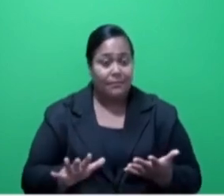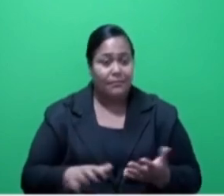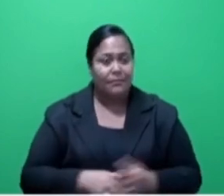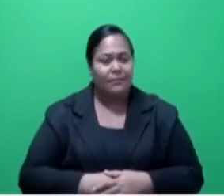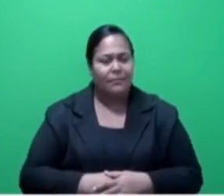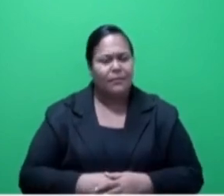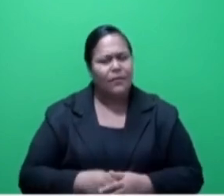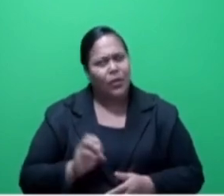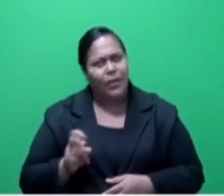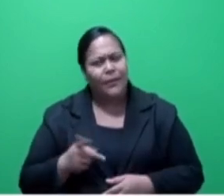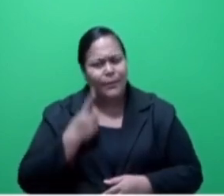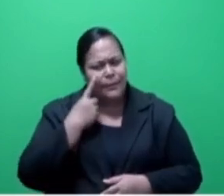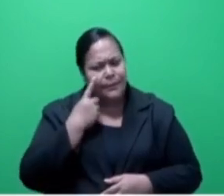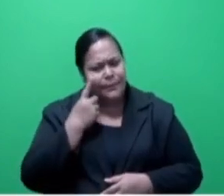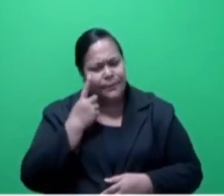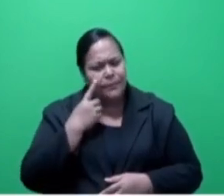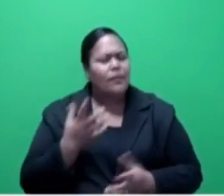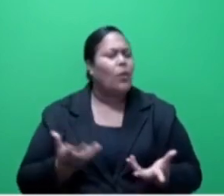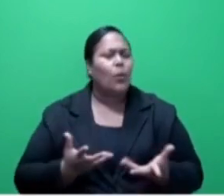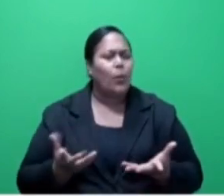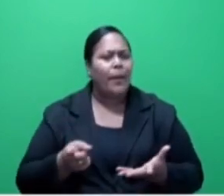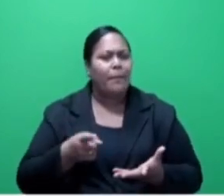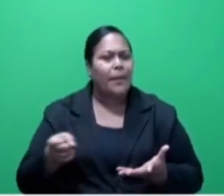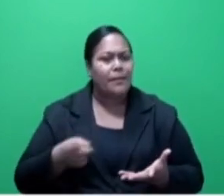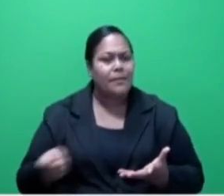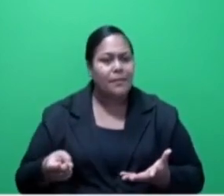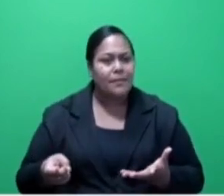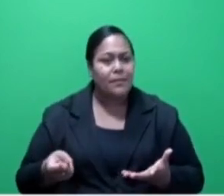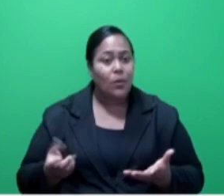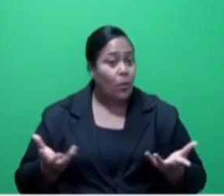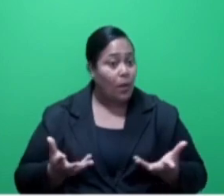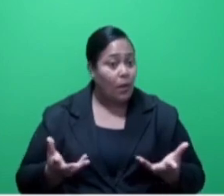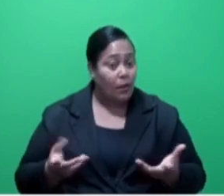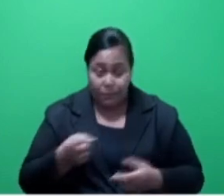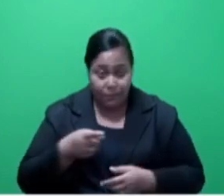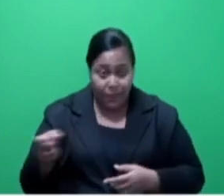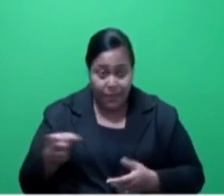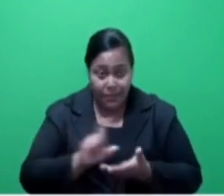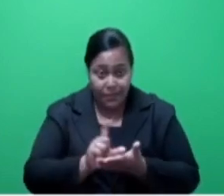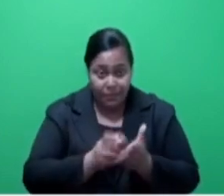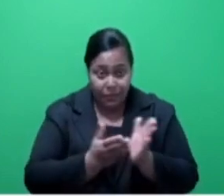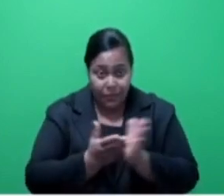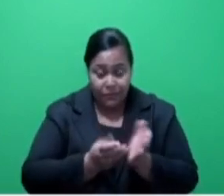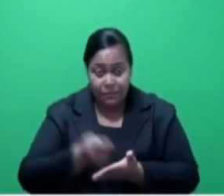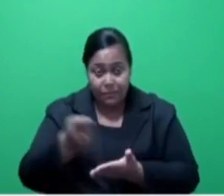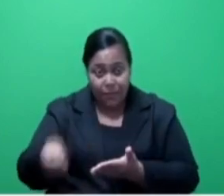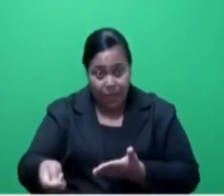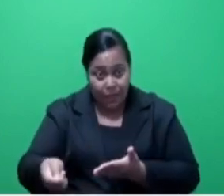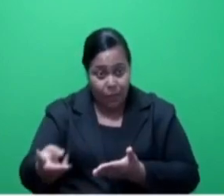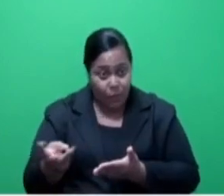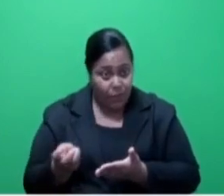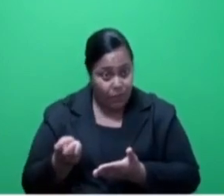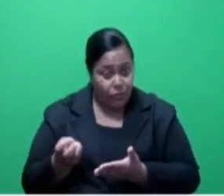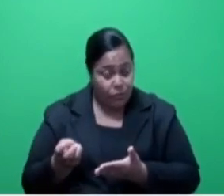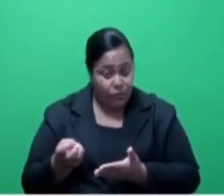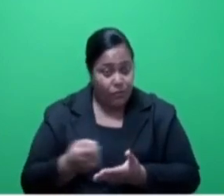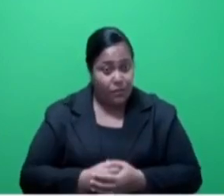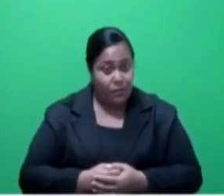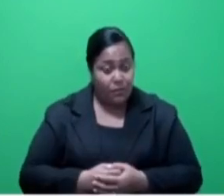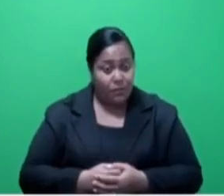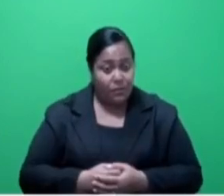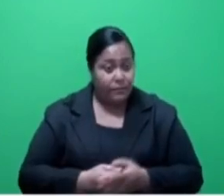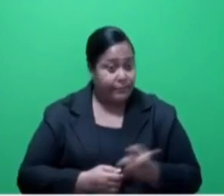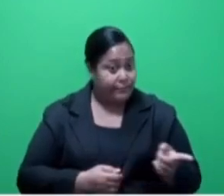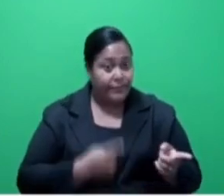cut? Where would they have cut, Mr. Speaker, sir? Would they have cut civil service pay? Honorable Prasad that preempted that, Fiji Times article,